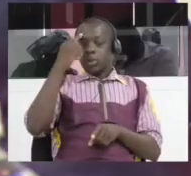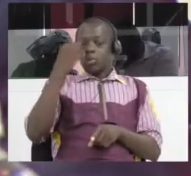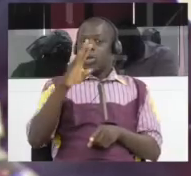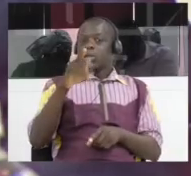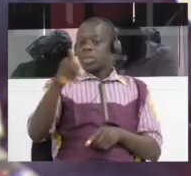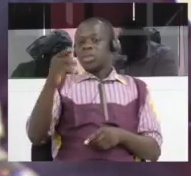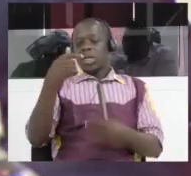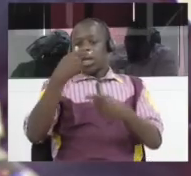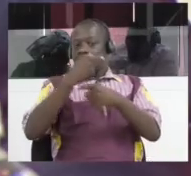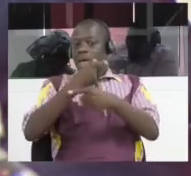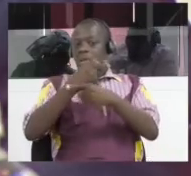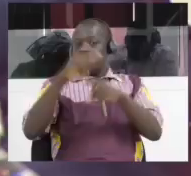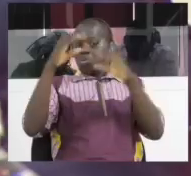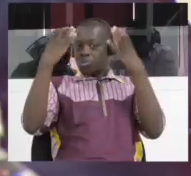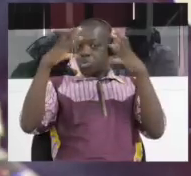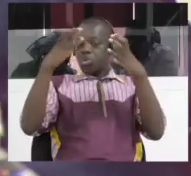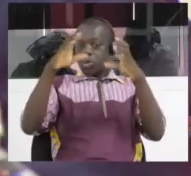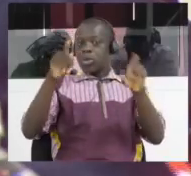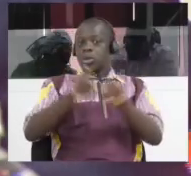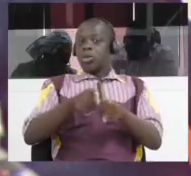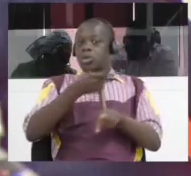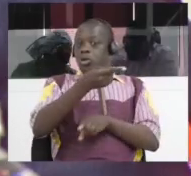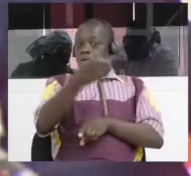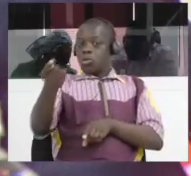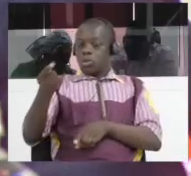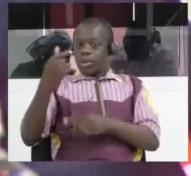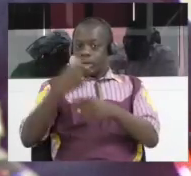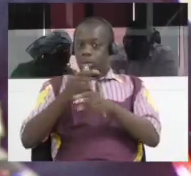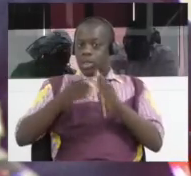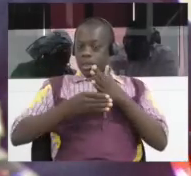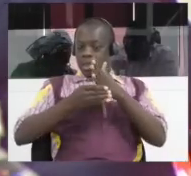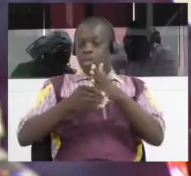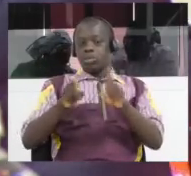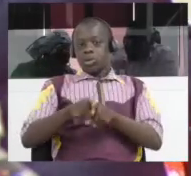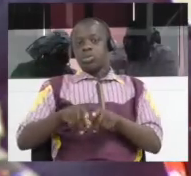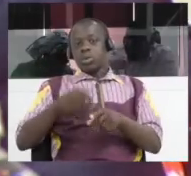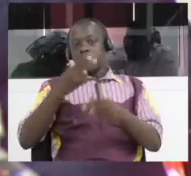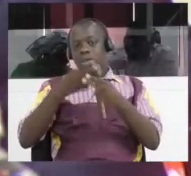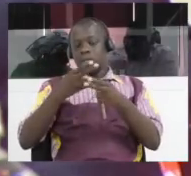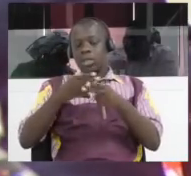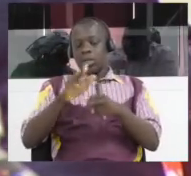say this is a Gambian matter, you Gambian commanders take care of it?